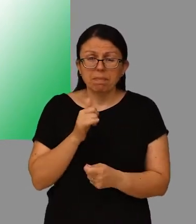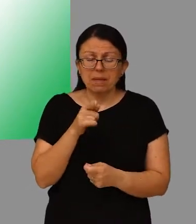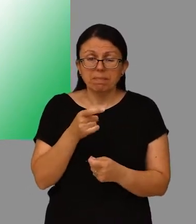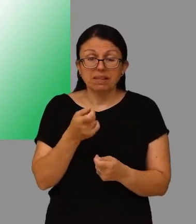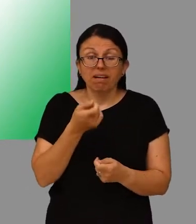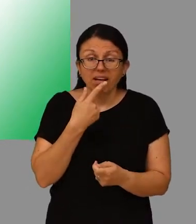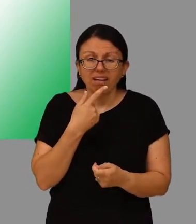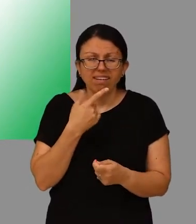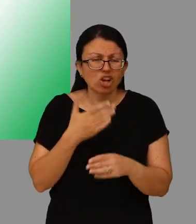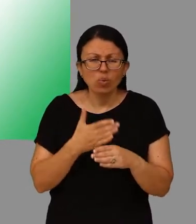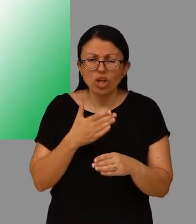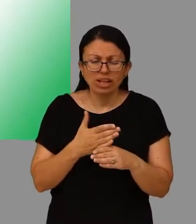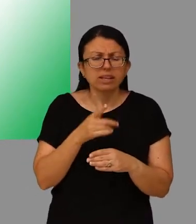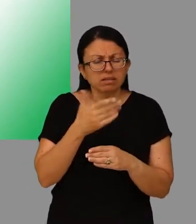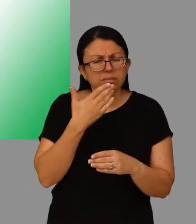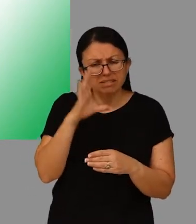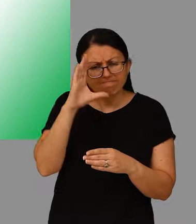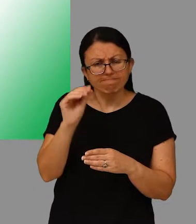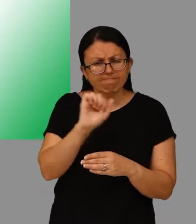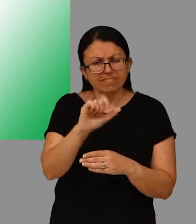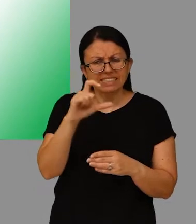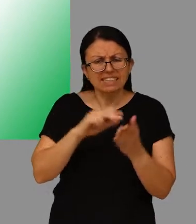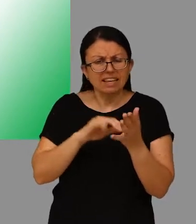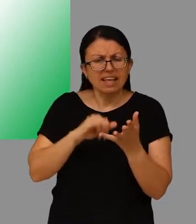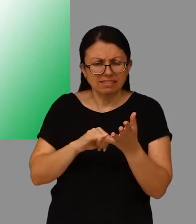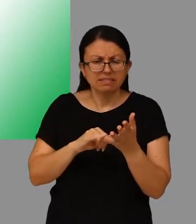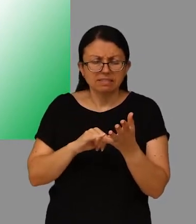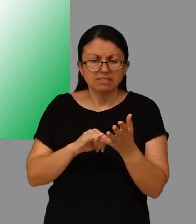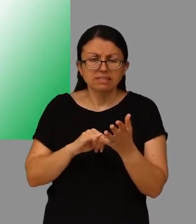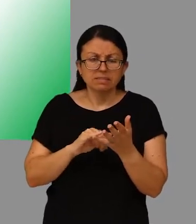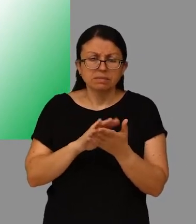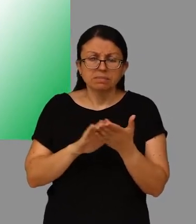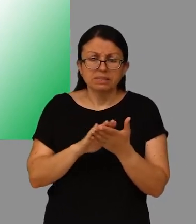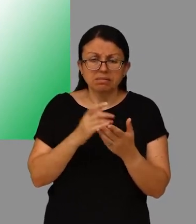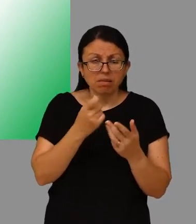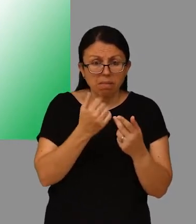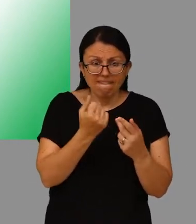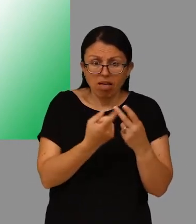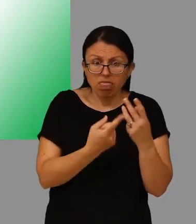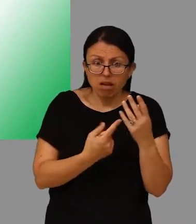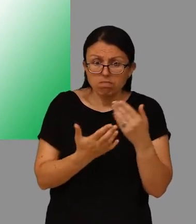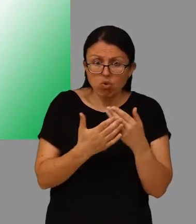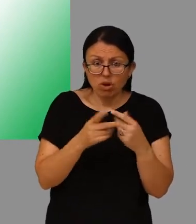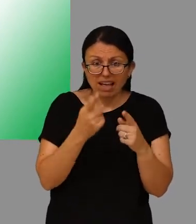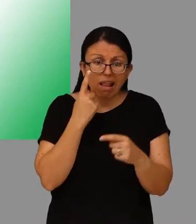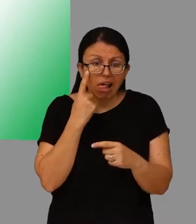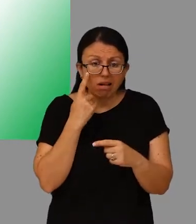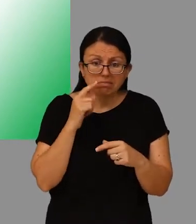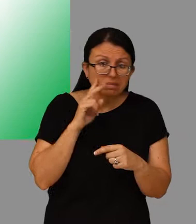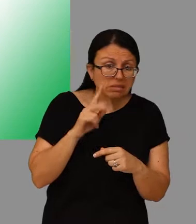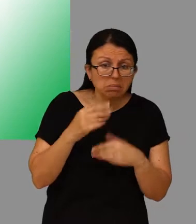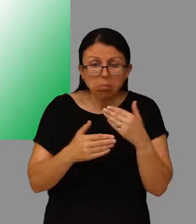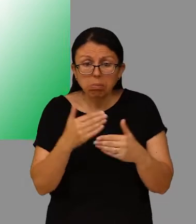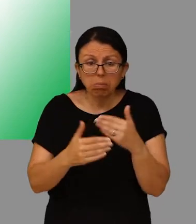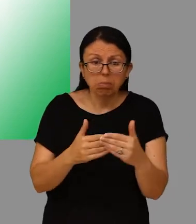you're given isn't working, please do contact your CNS because there are others that we can try. Hair loss